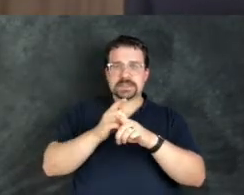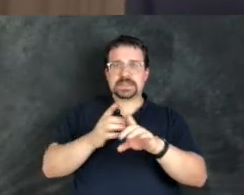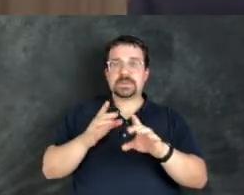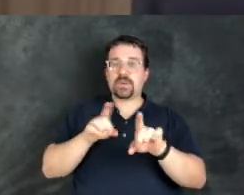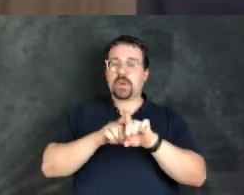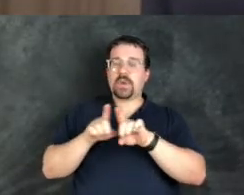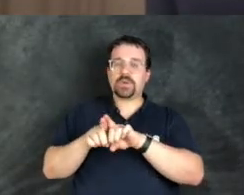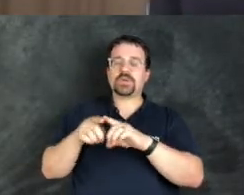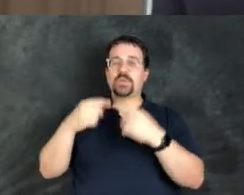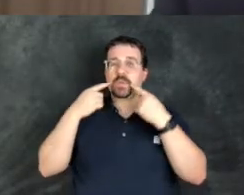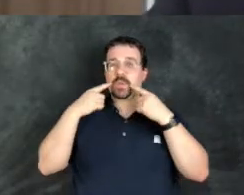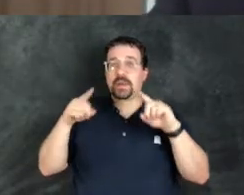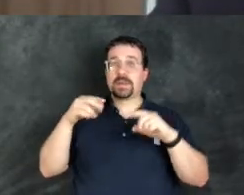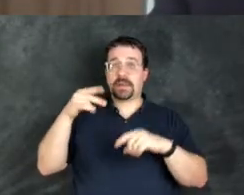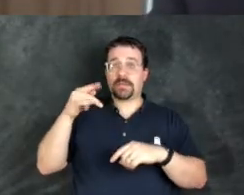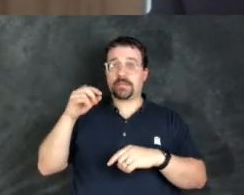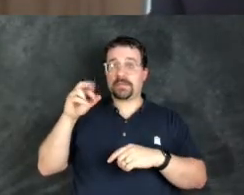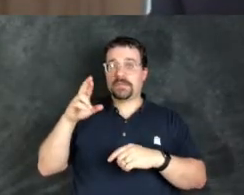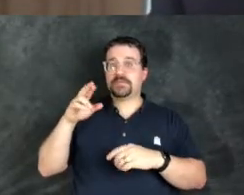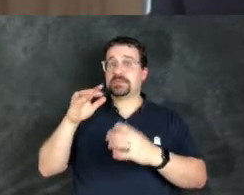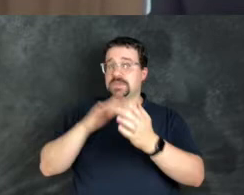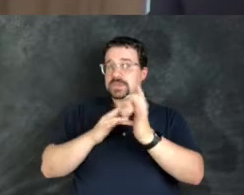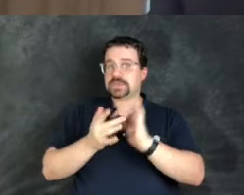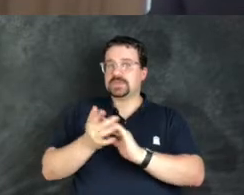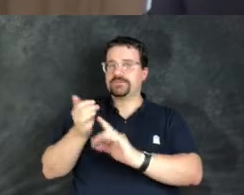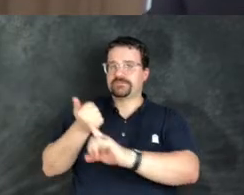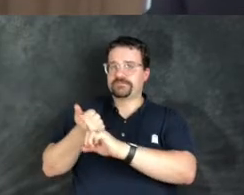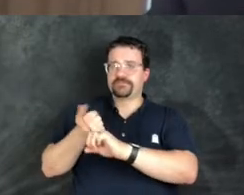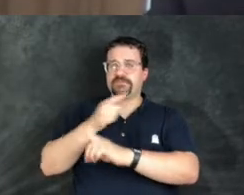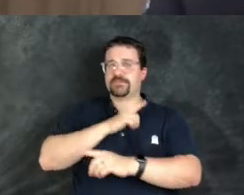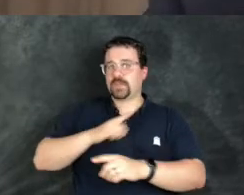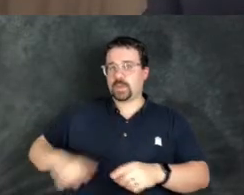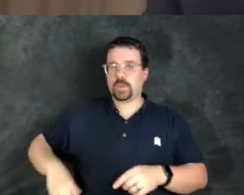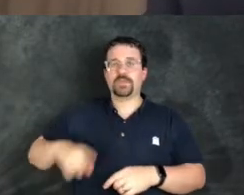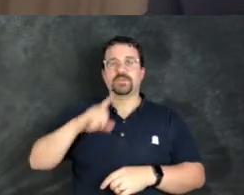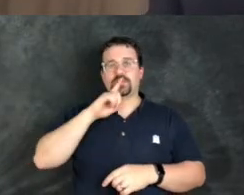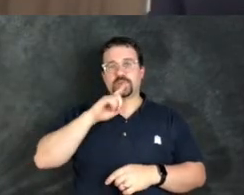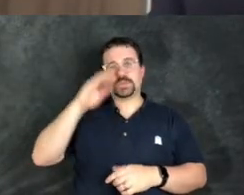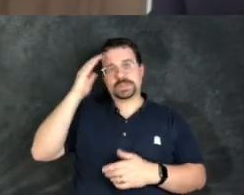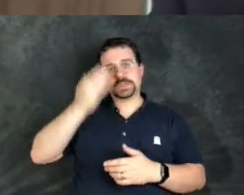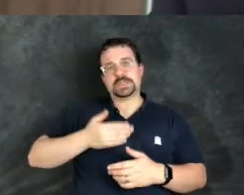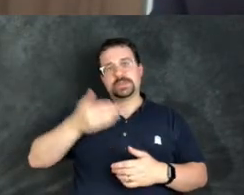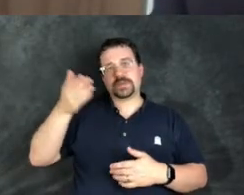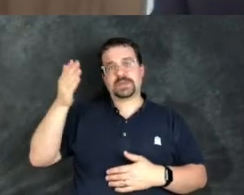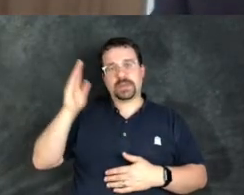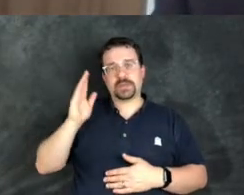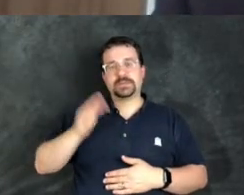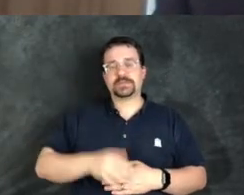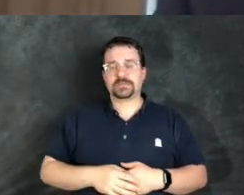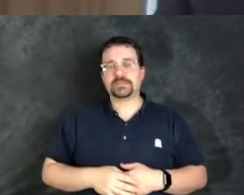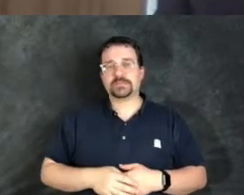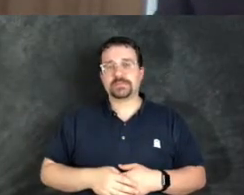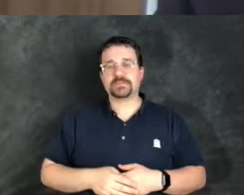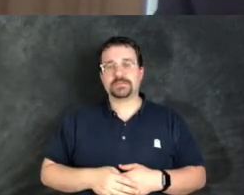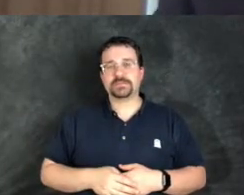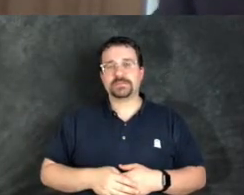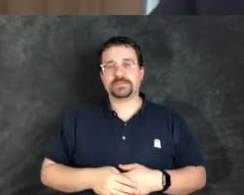also proclaim with Peter that Jesus is Lord, truly the Son of God.